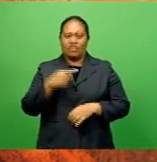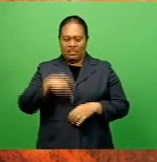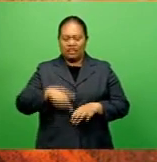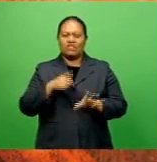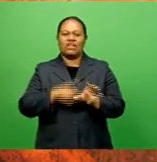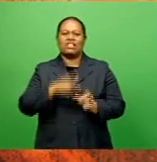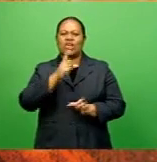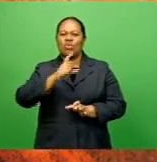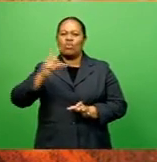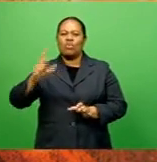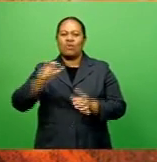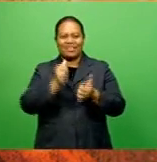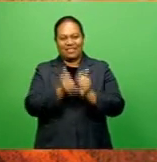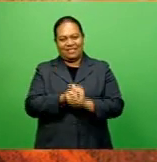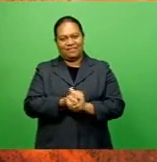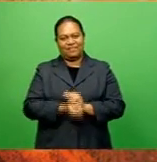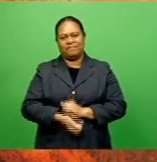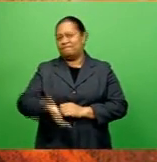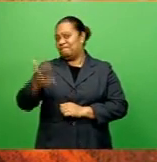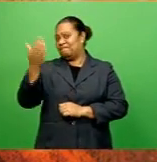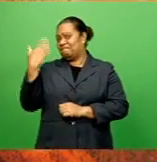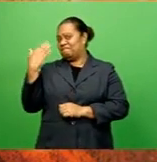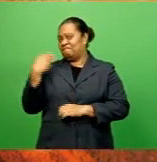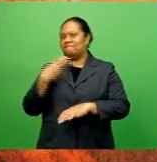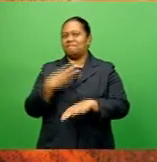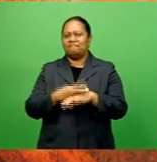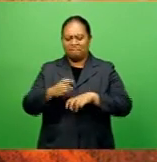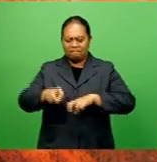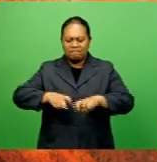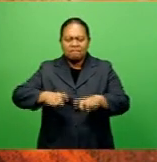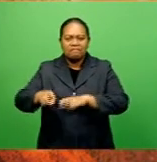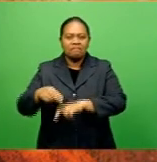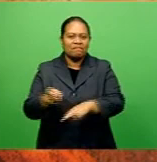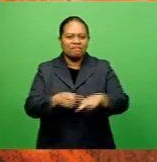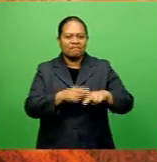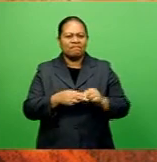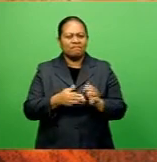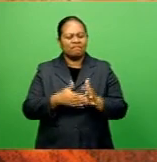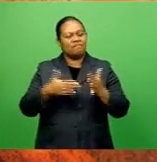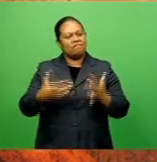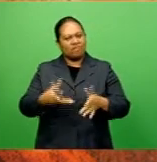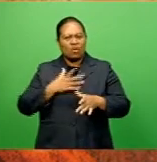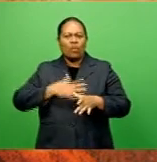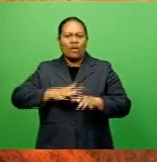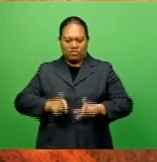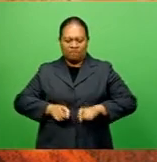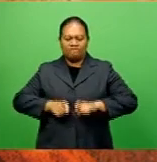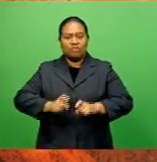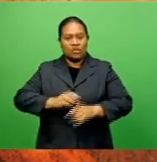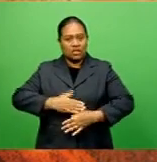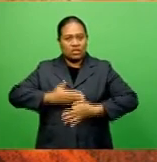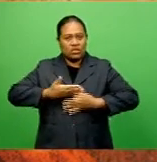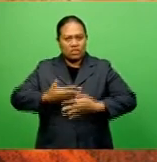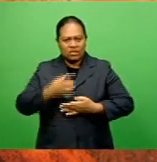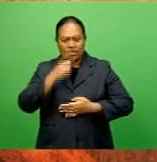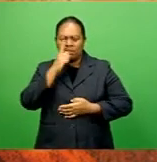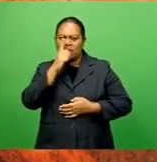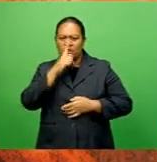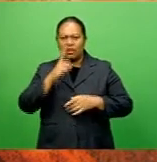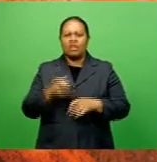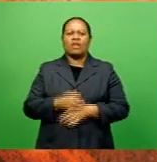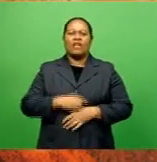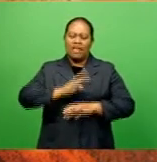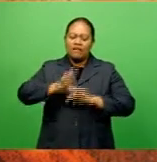2021 Coca-Cola Games. Over the past few months, Athletics Fiji has tried to maintain interest from young competitors with their